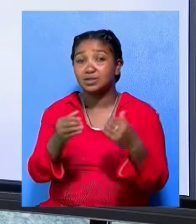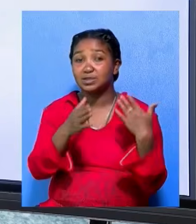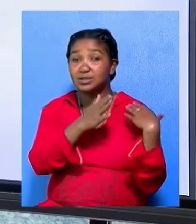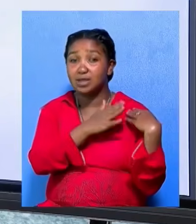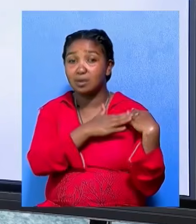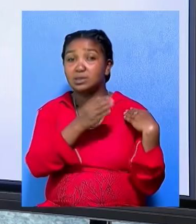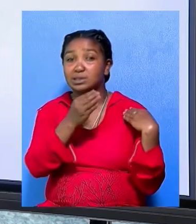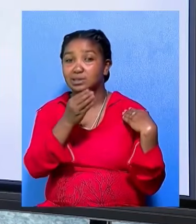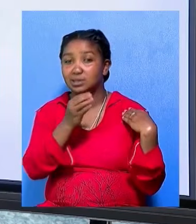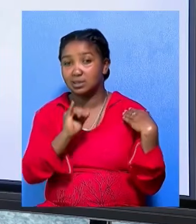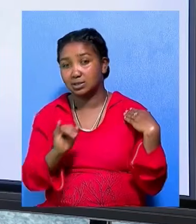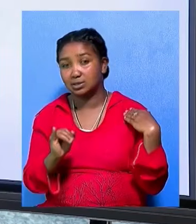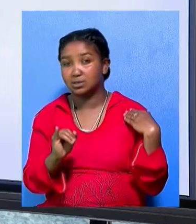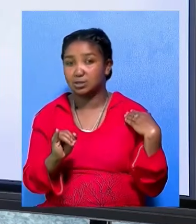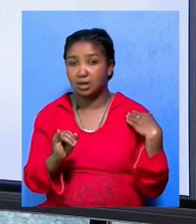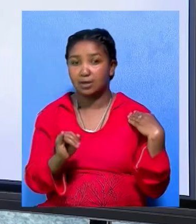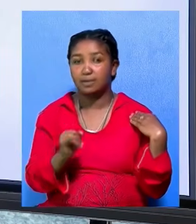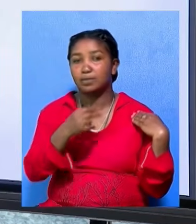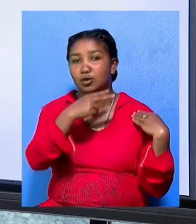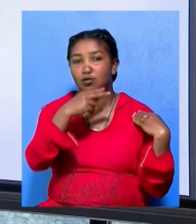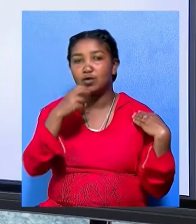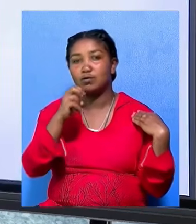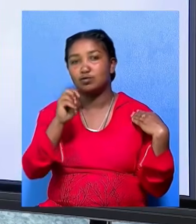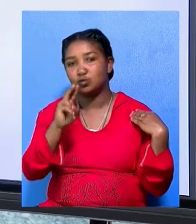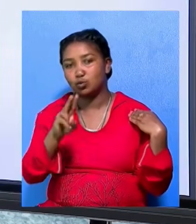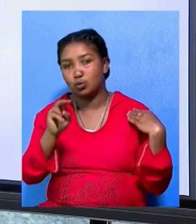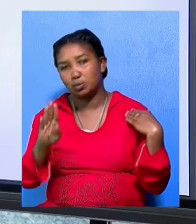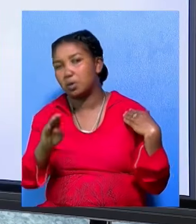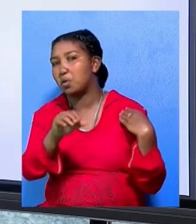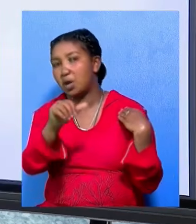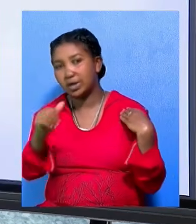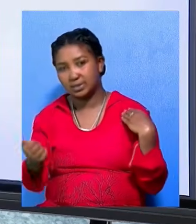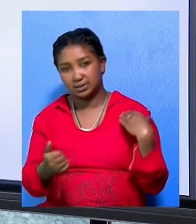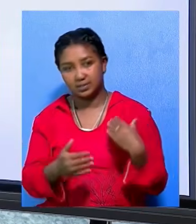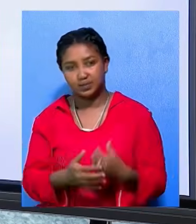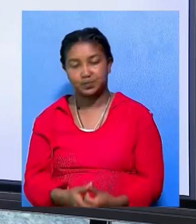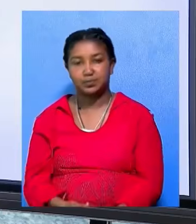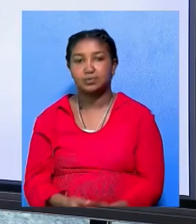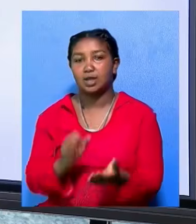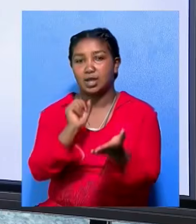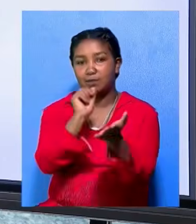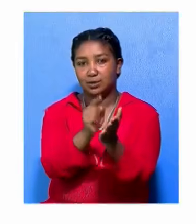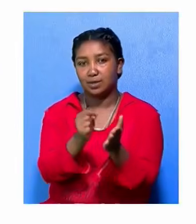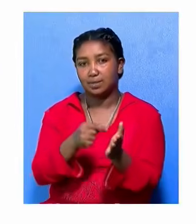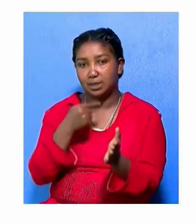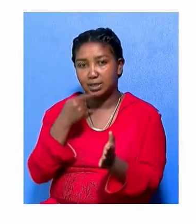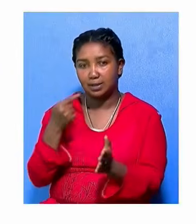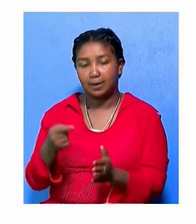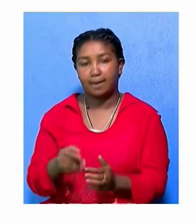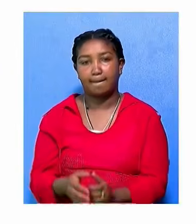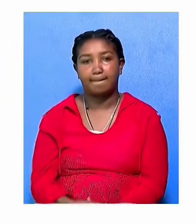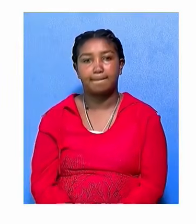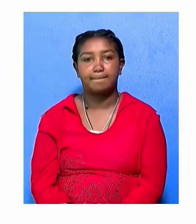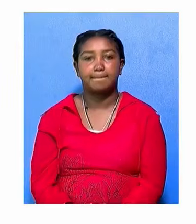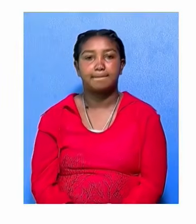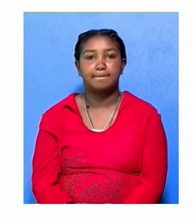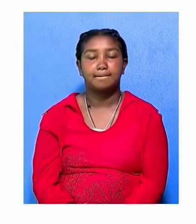subject is just verb to be and others? For example, we can say here,